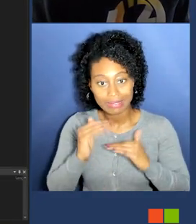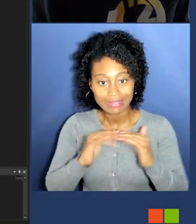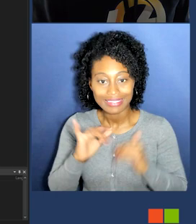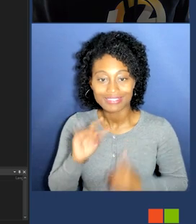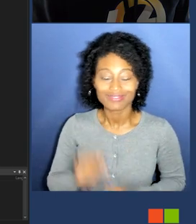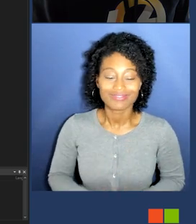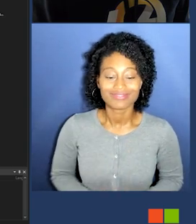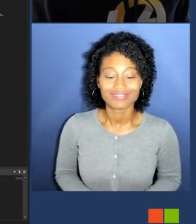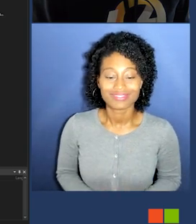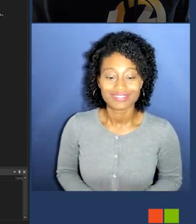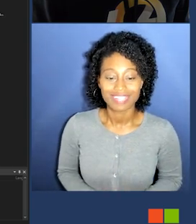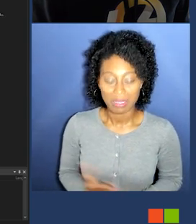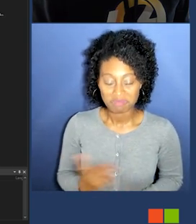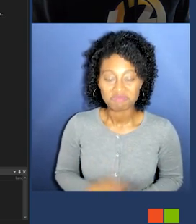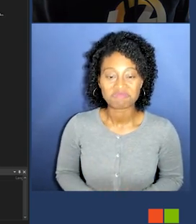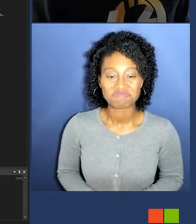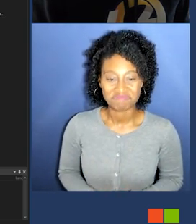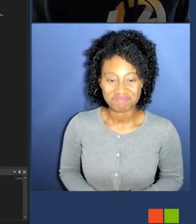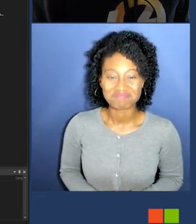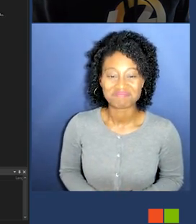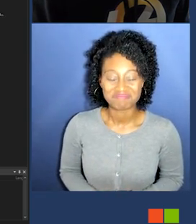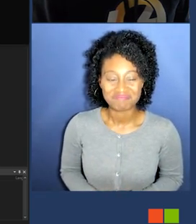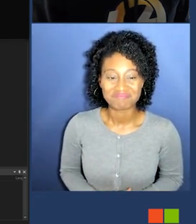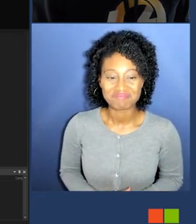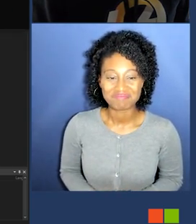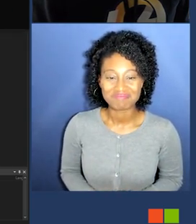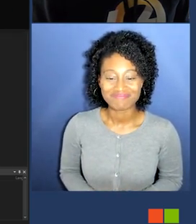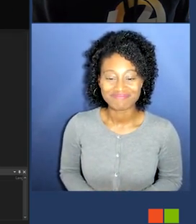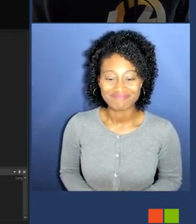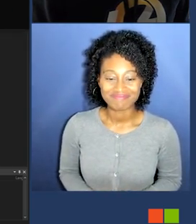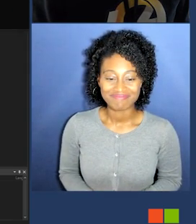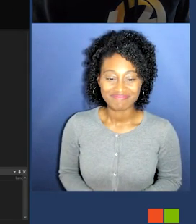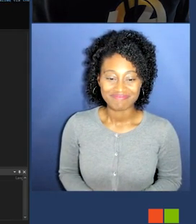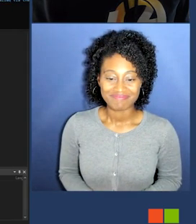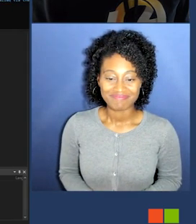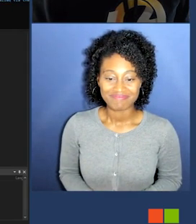And then we'll start it. So here